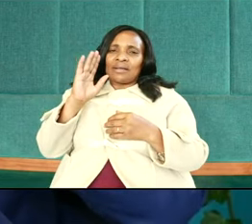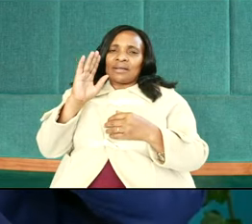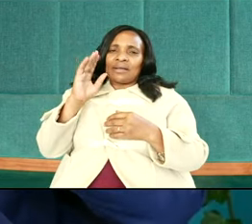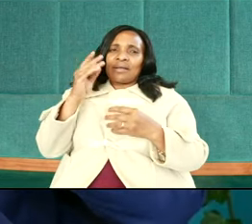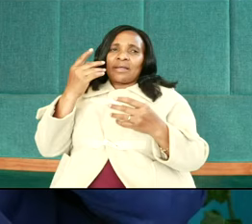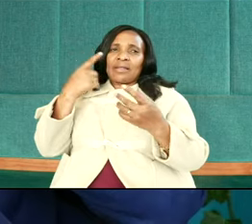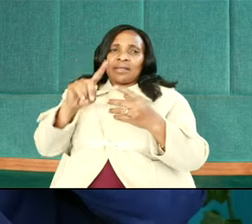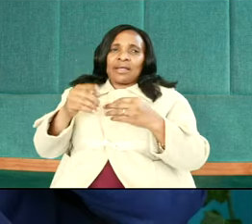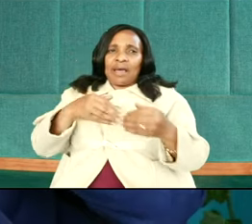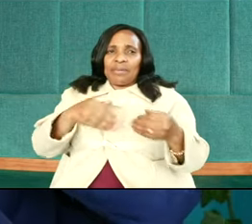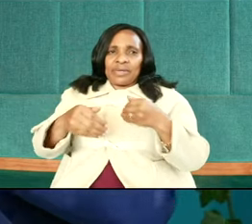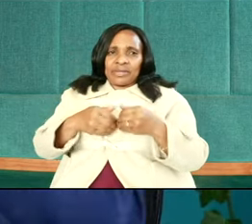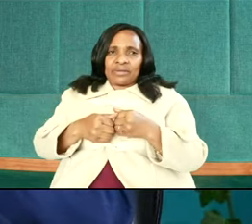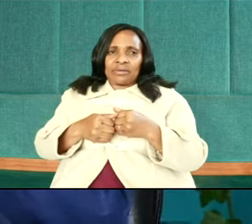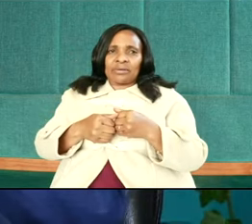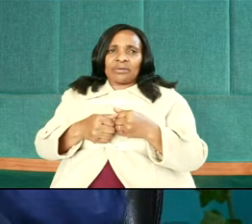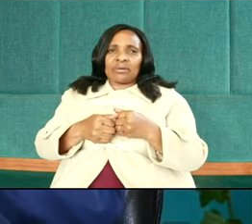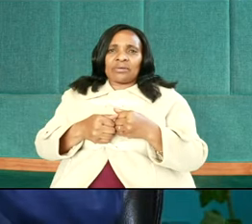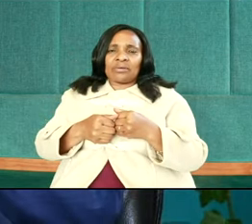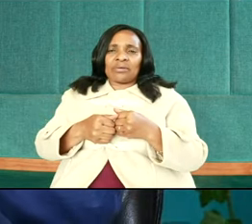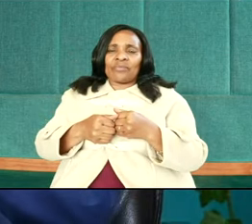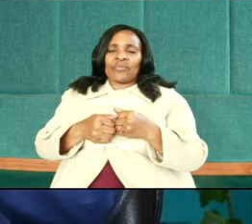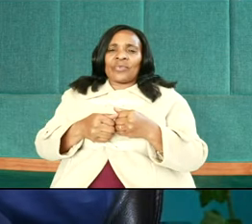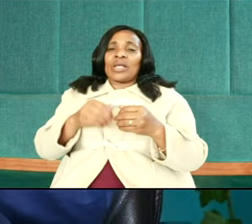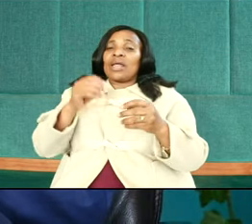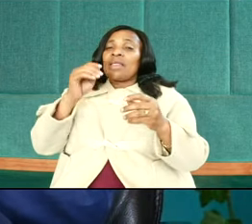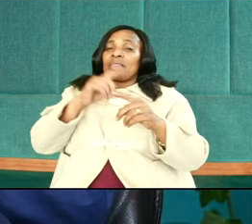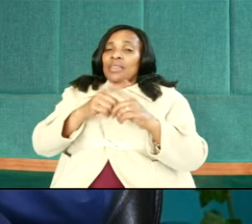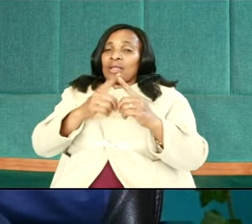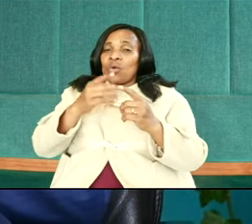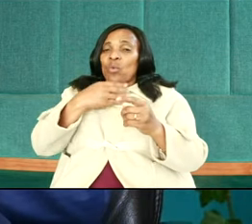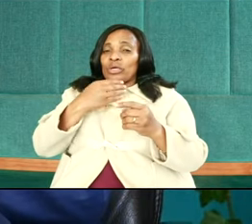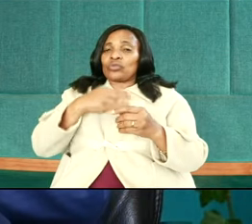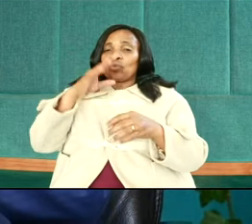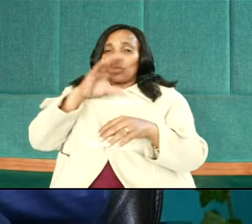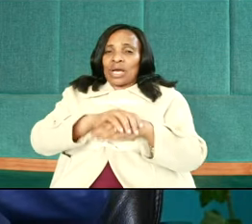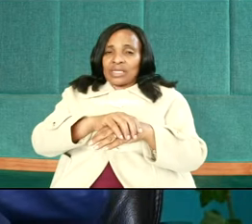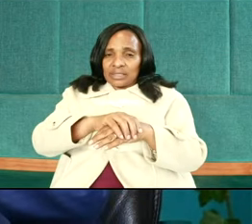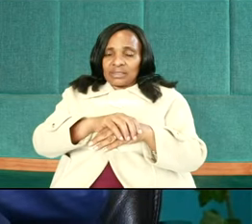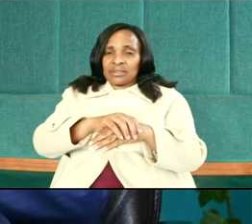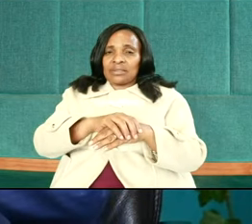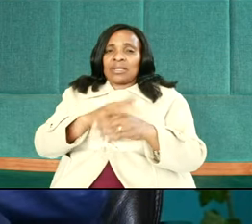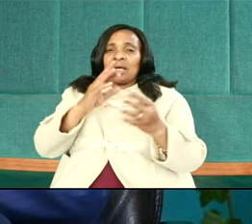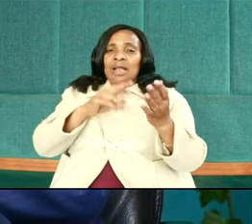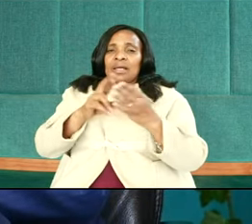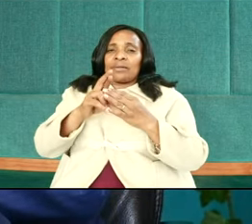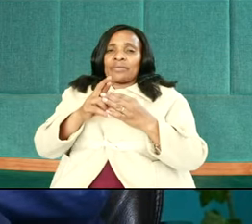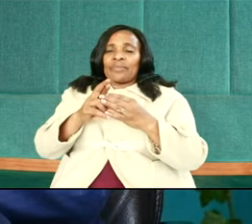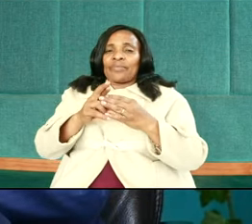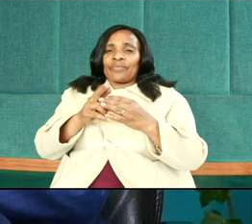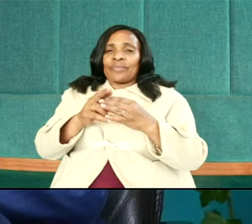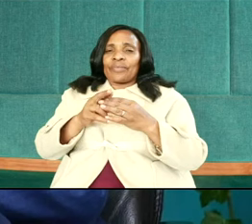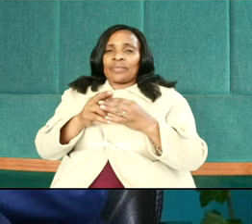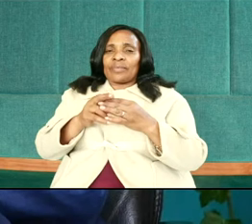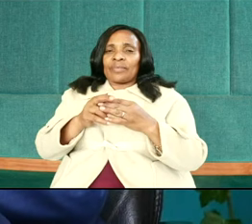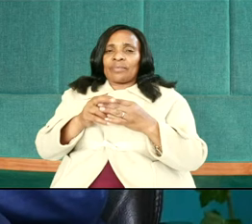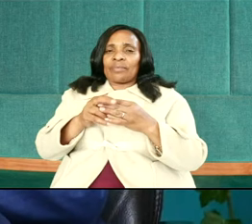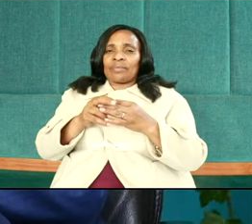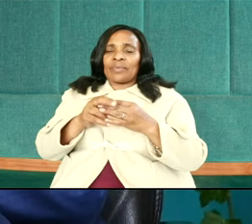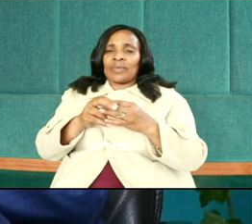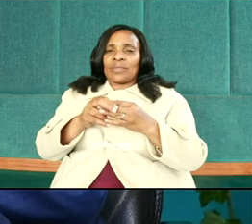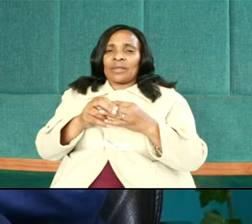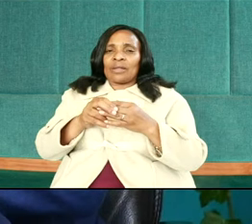abilities. Huh? At the height of his abilities. And I want to get this right. Just give me a moment.